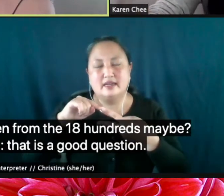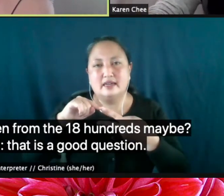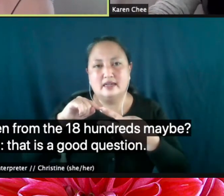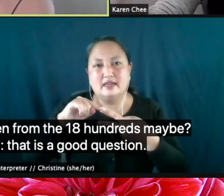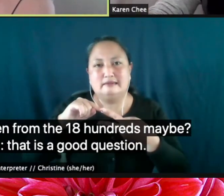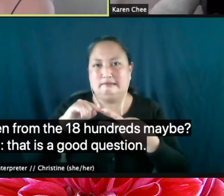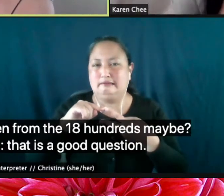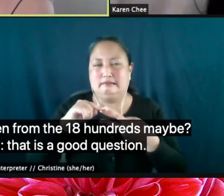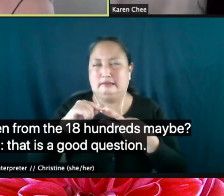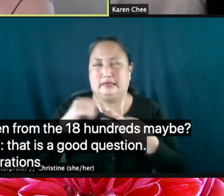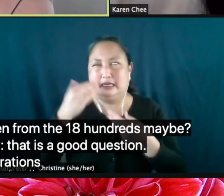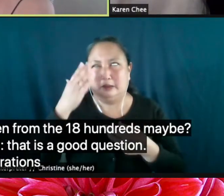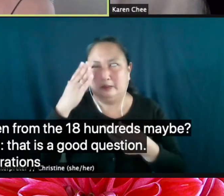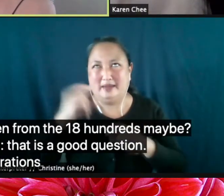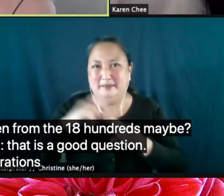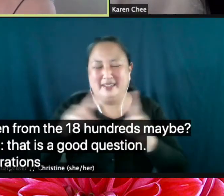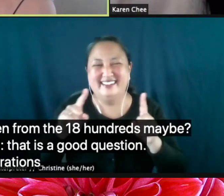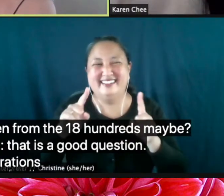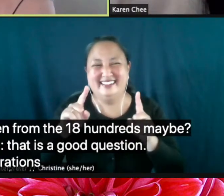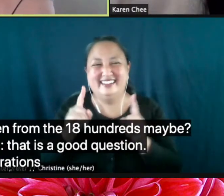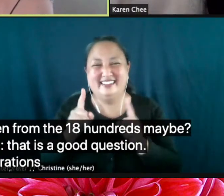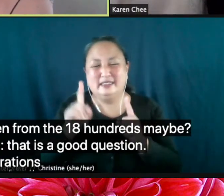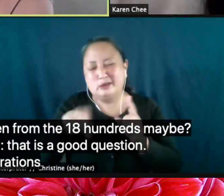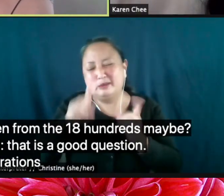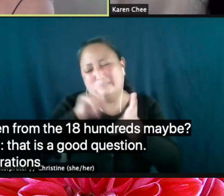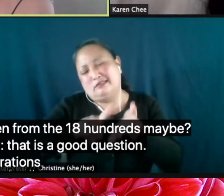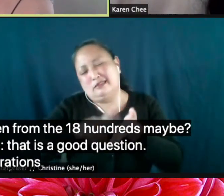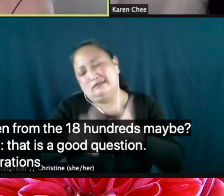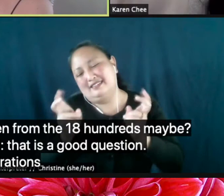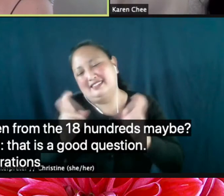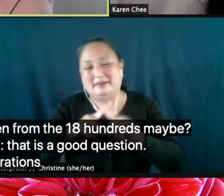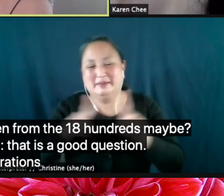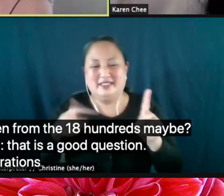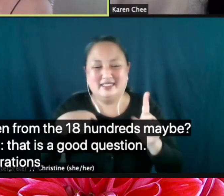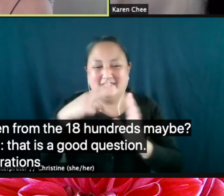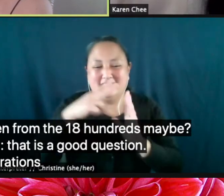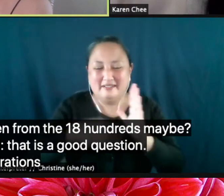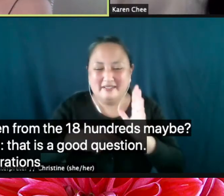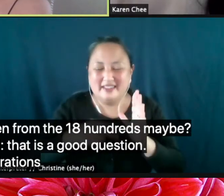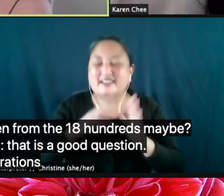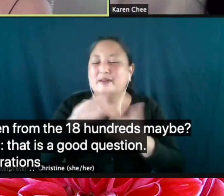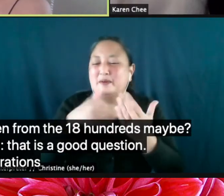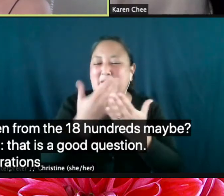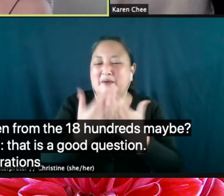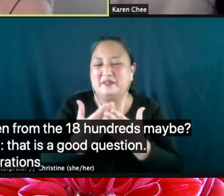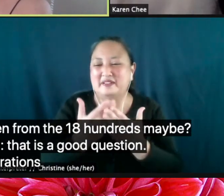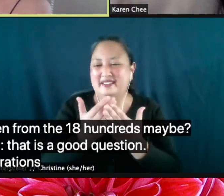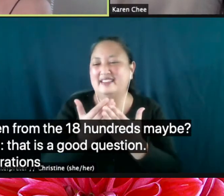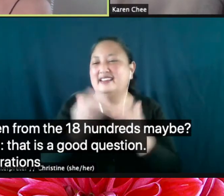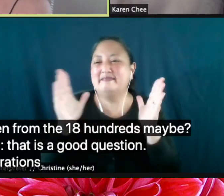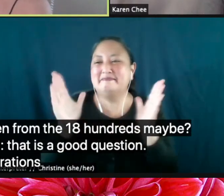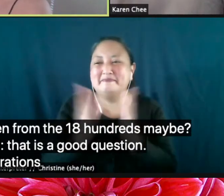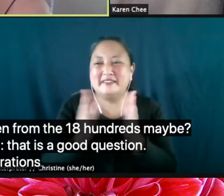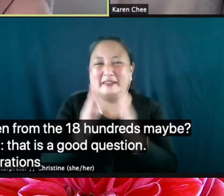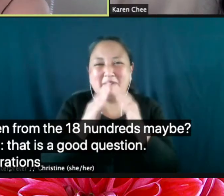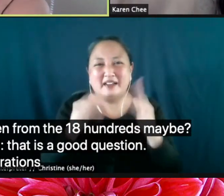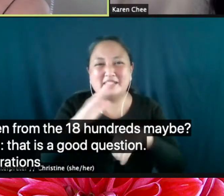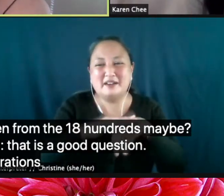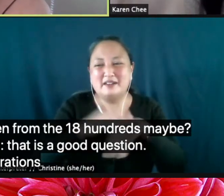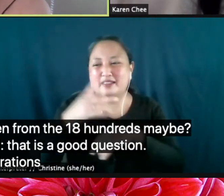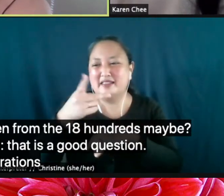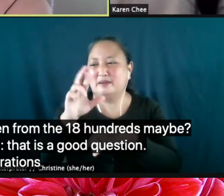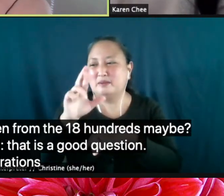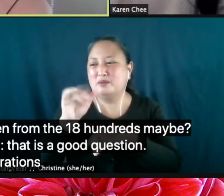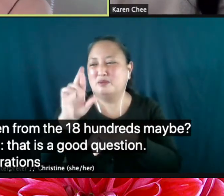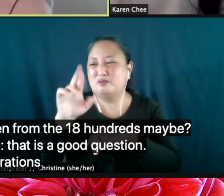don't ask why. It was vaguely supposed to be research, but I read the entire Little House on the Prairie series, like all 7 or 9 books all over